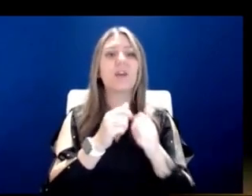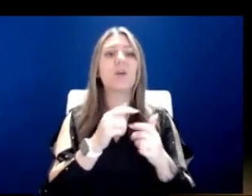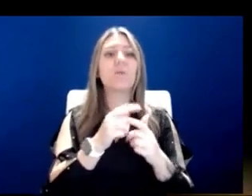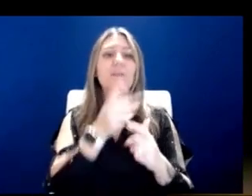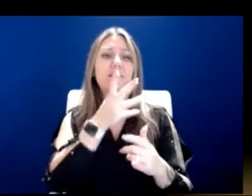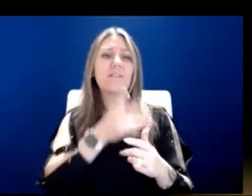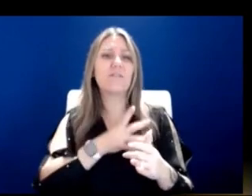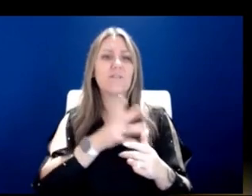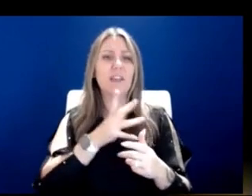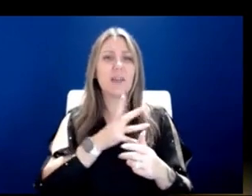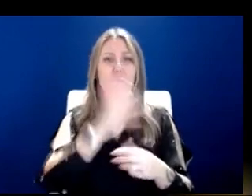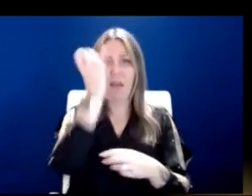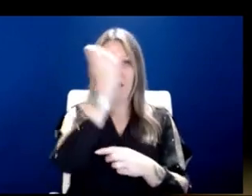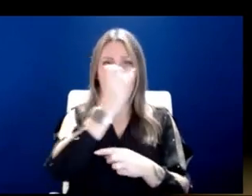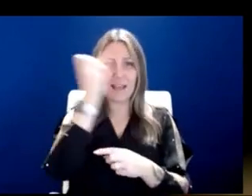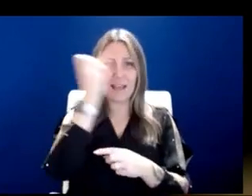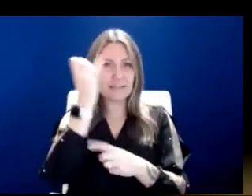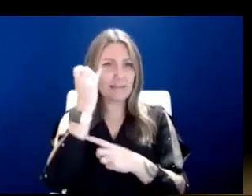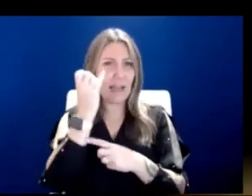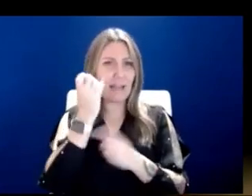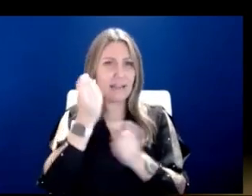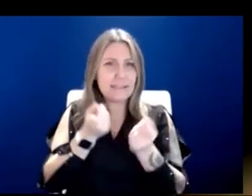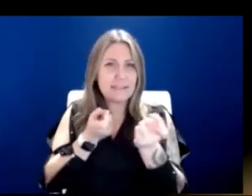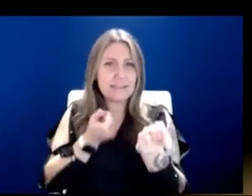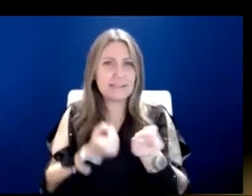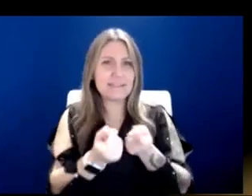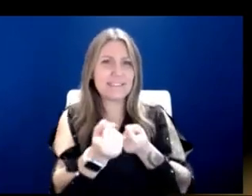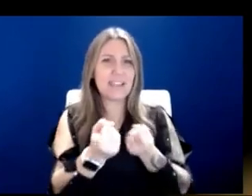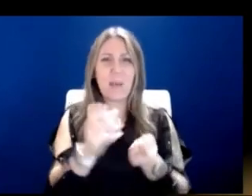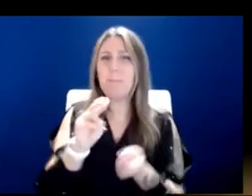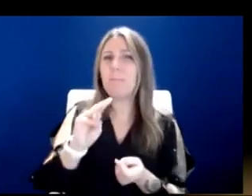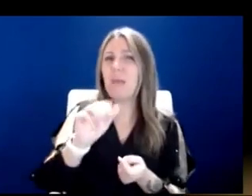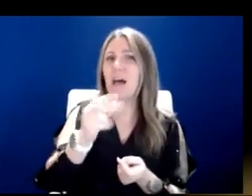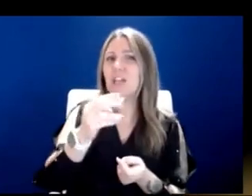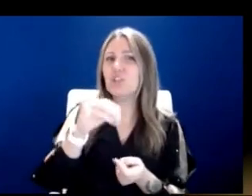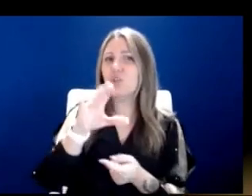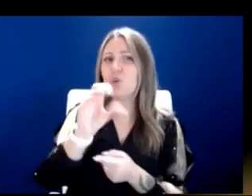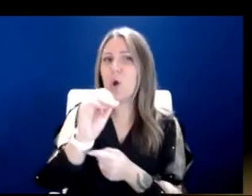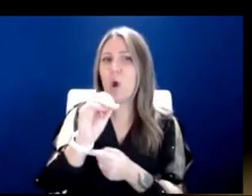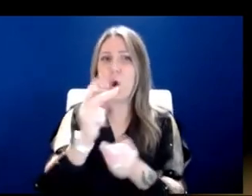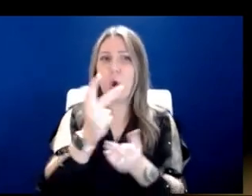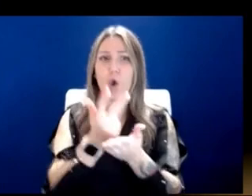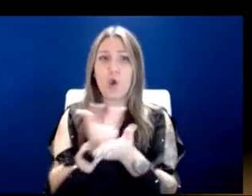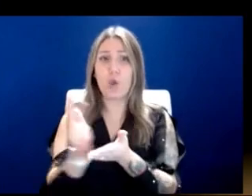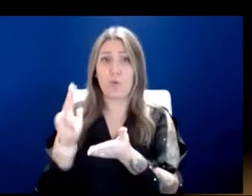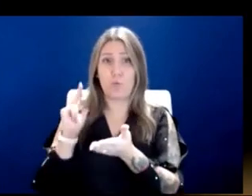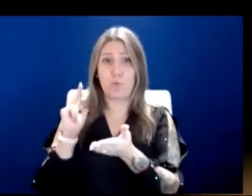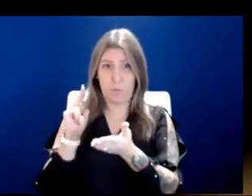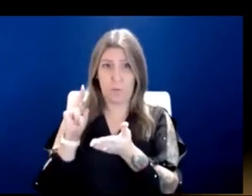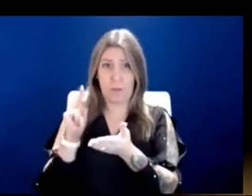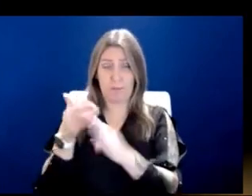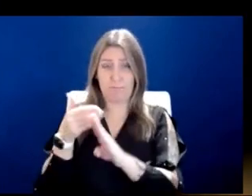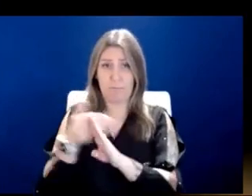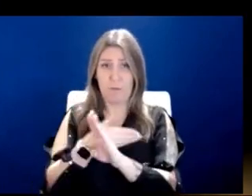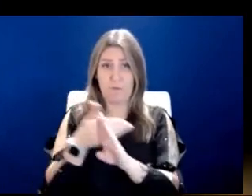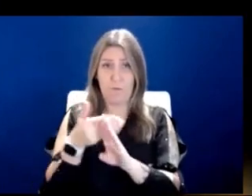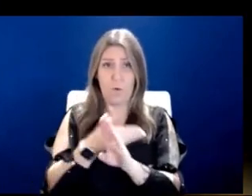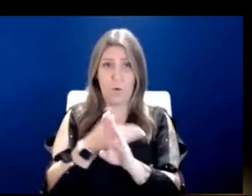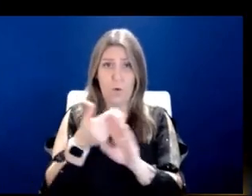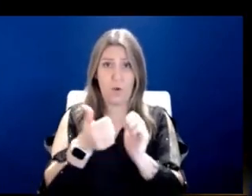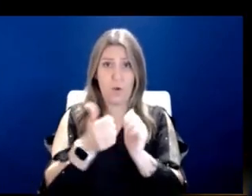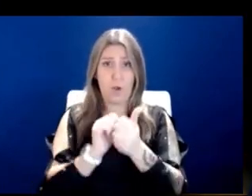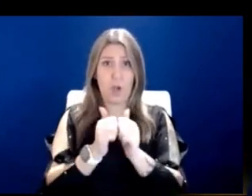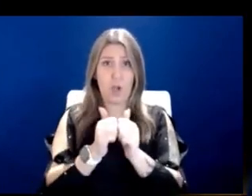Maggio, I think it is. Maybe I'm saying her name wrong. 3 weeks prior to competition, she has a partial tear